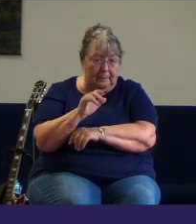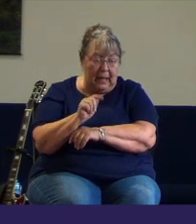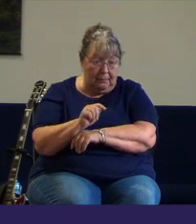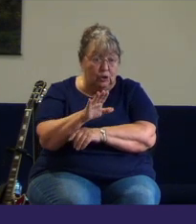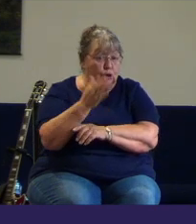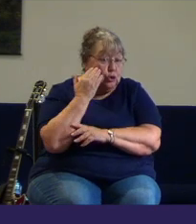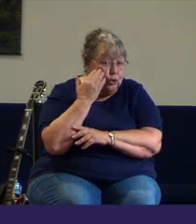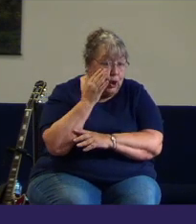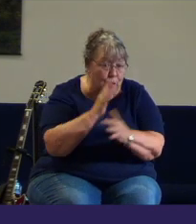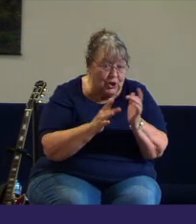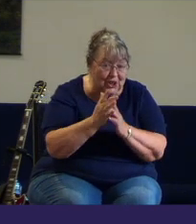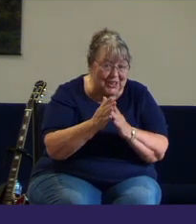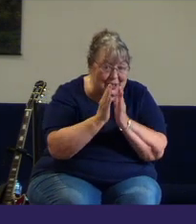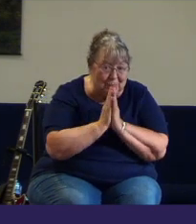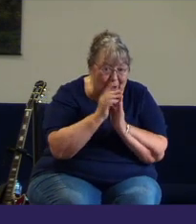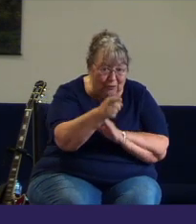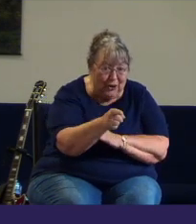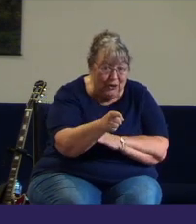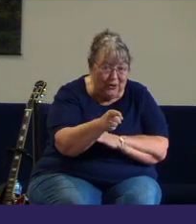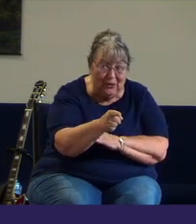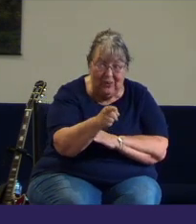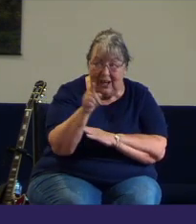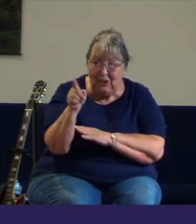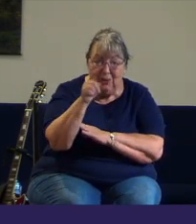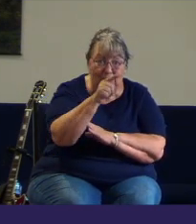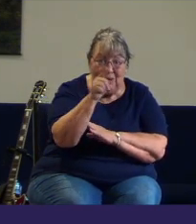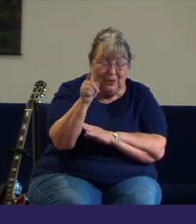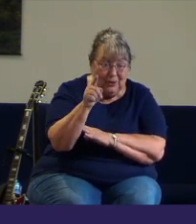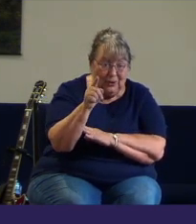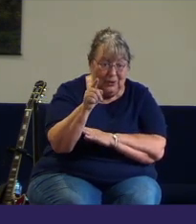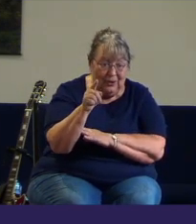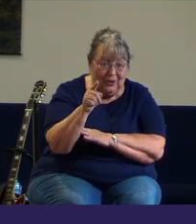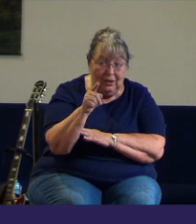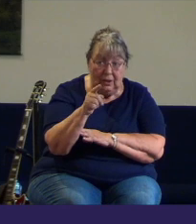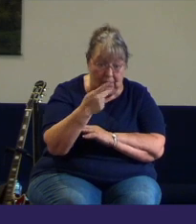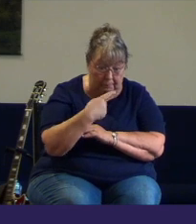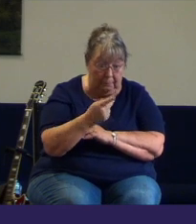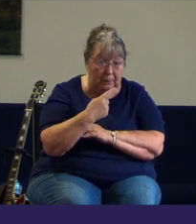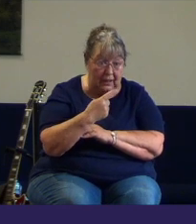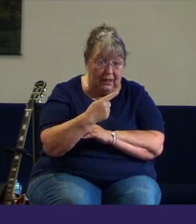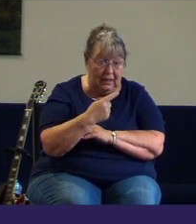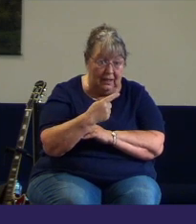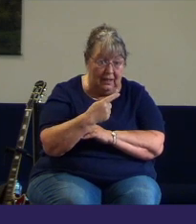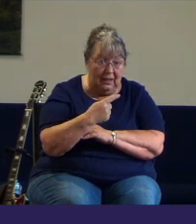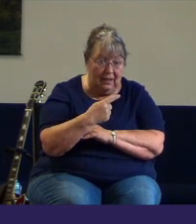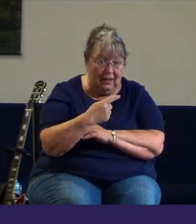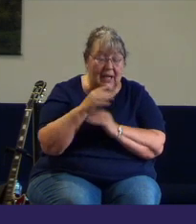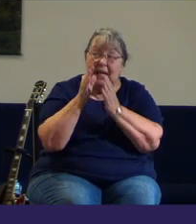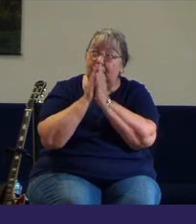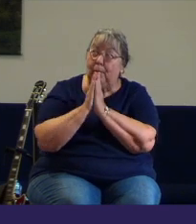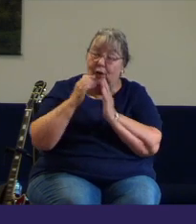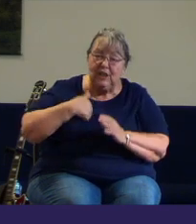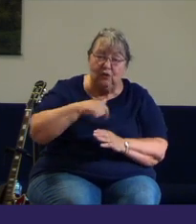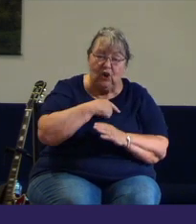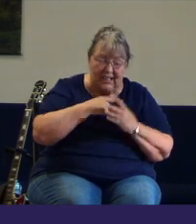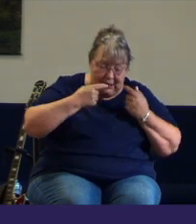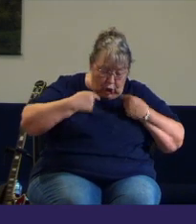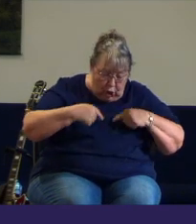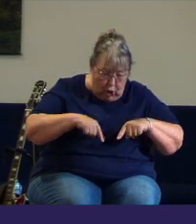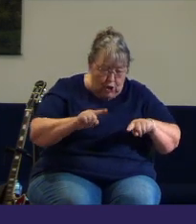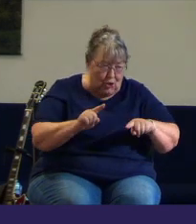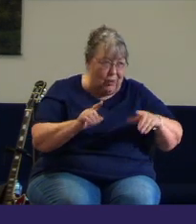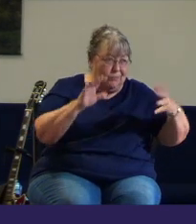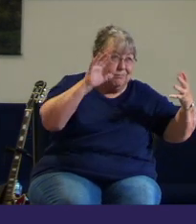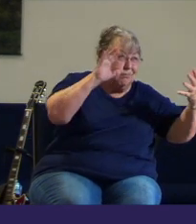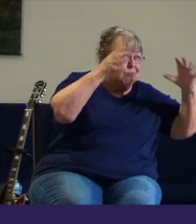you? That you know, Jesus prays for you and for me. He prays for us during the storms and the